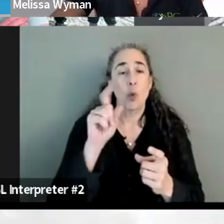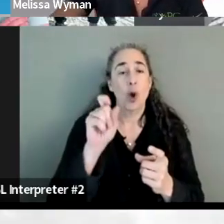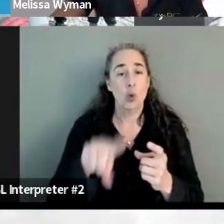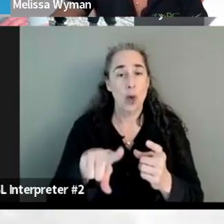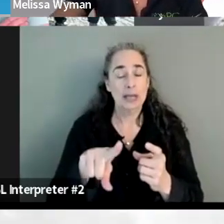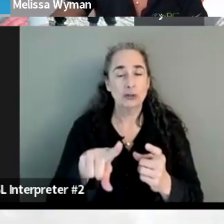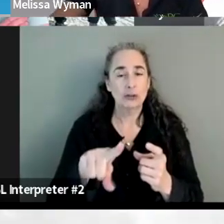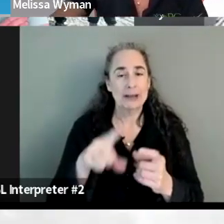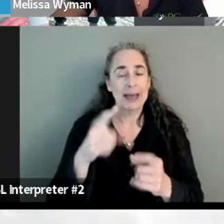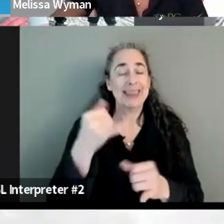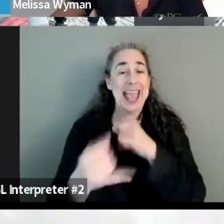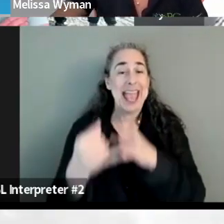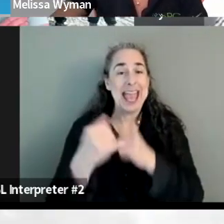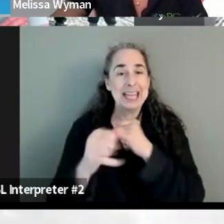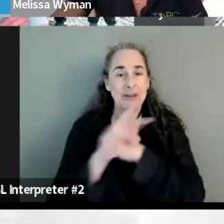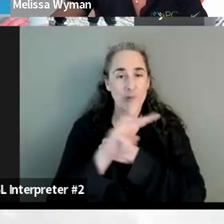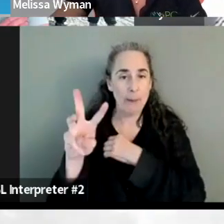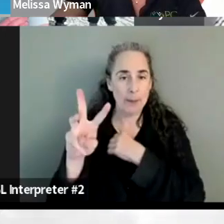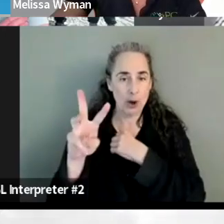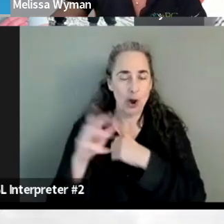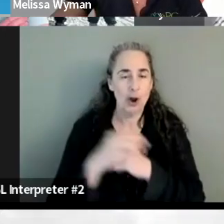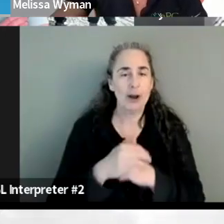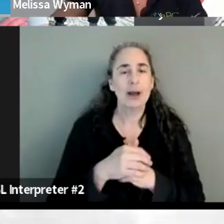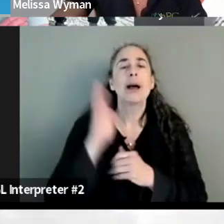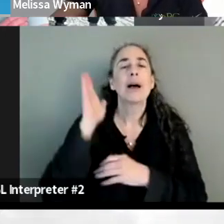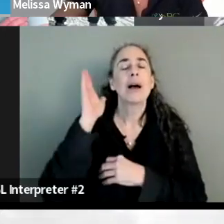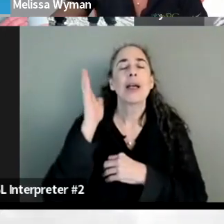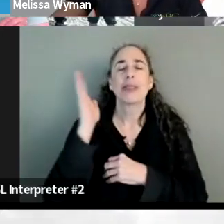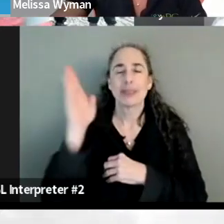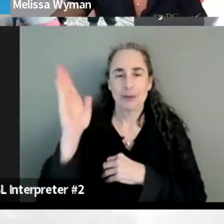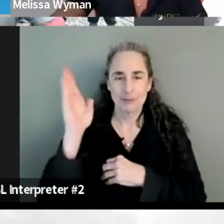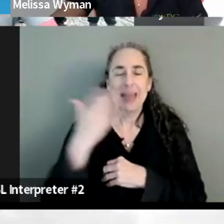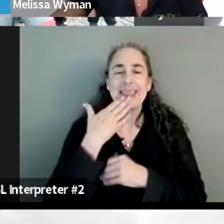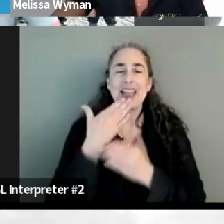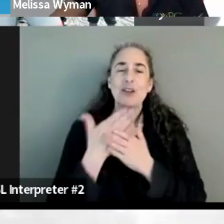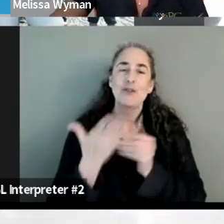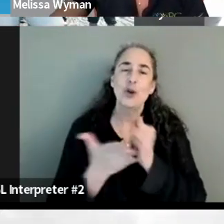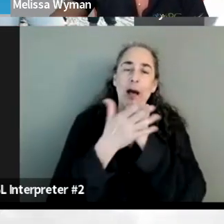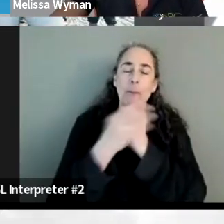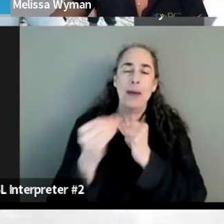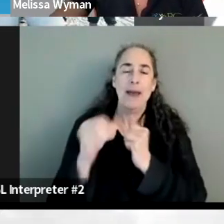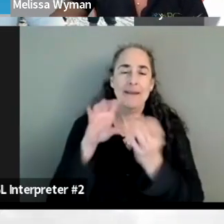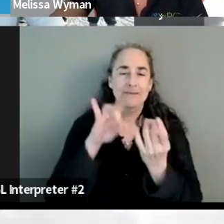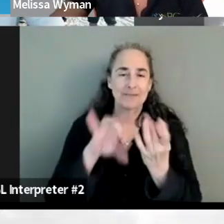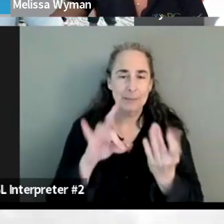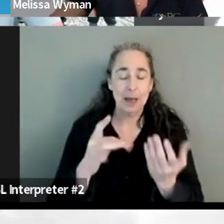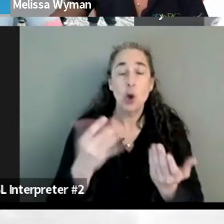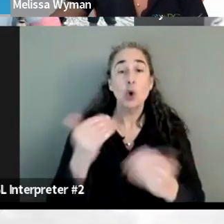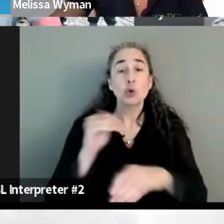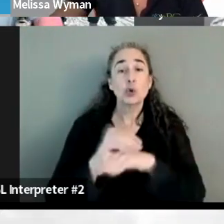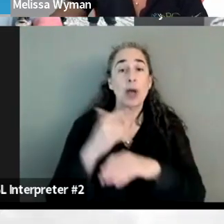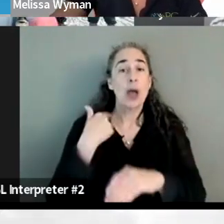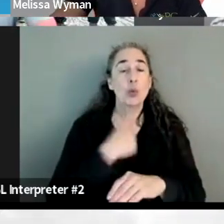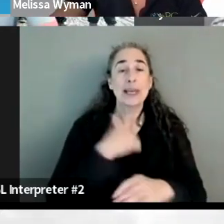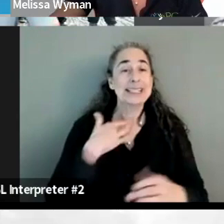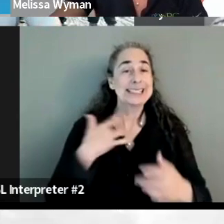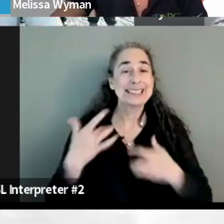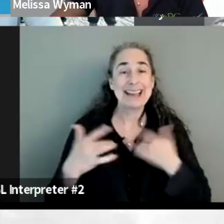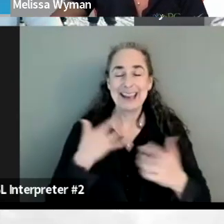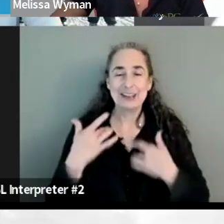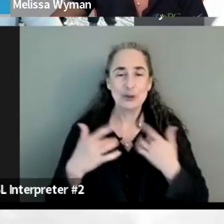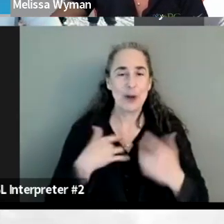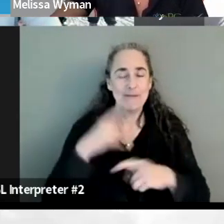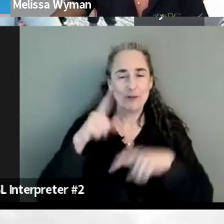question poll by the end of the webinar. Thank you for your help and feedback. Tonight, we are so excited to have